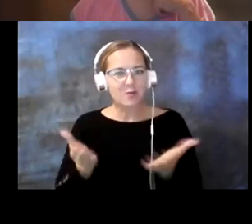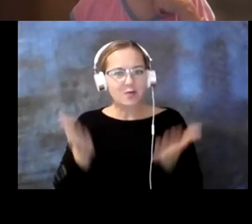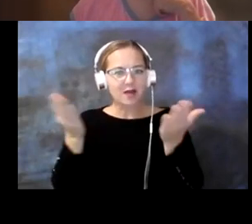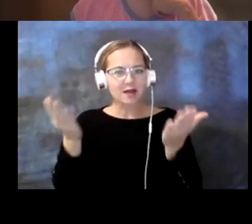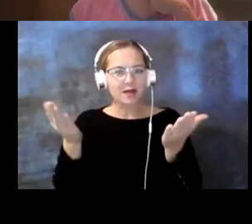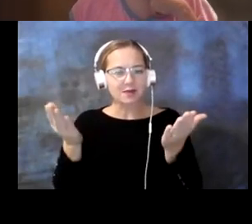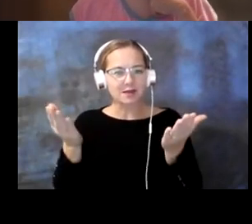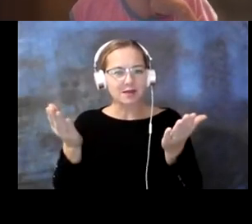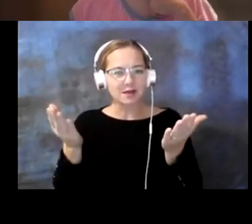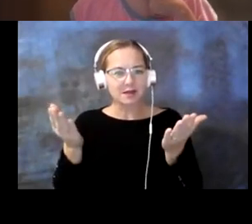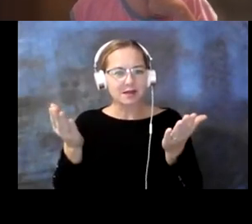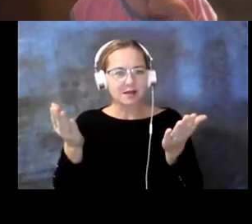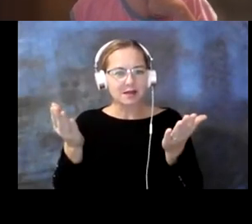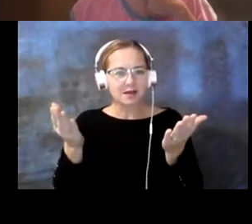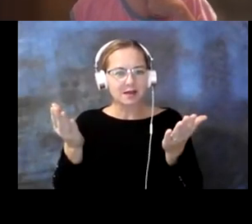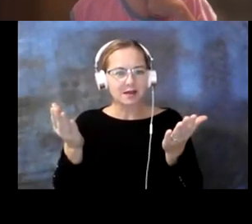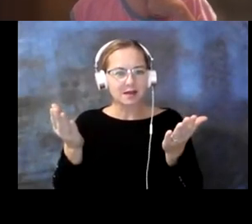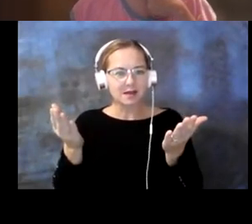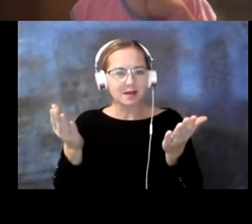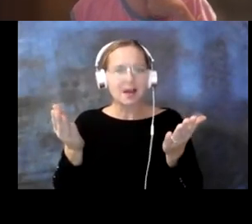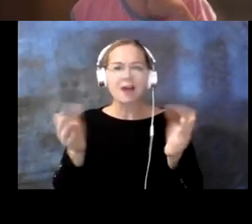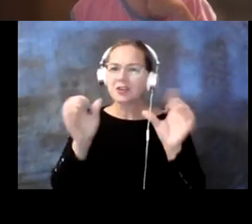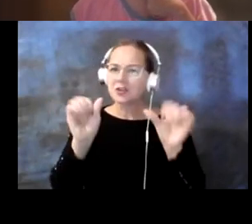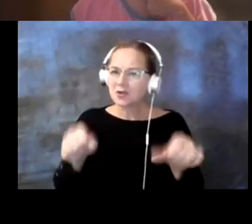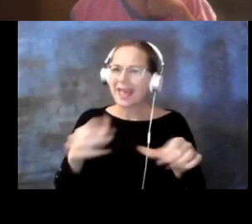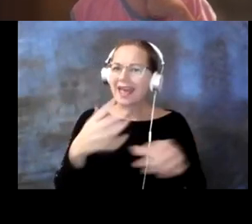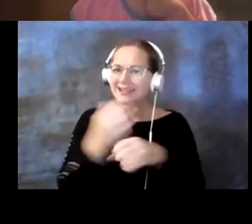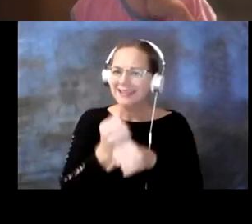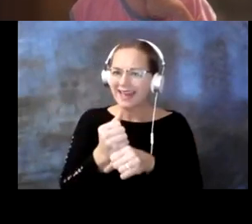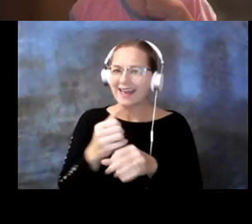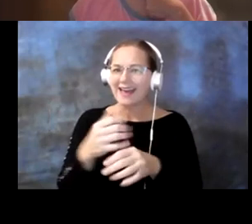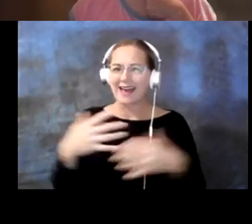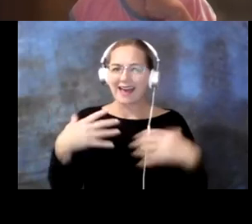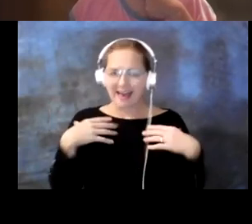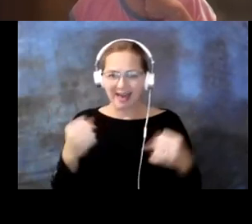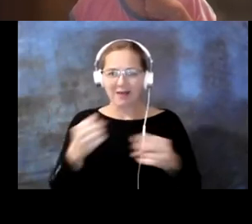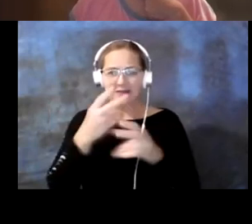fact that you can get a healthcare proxy to like advocate for your needs.